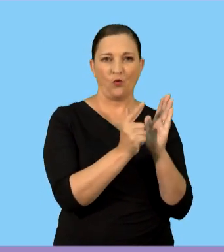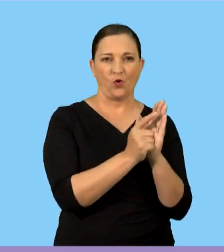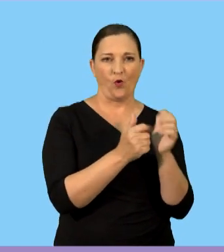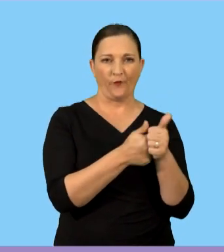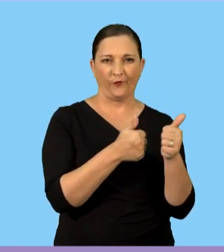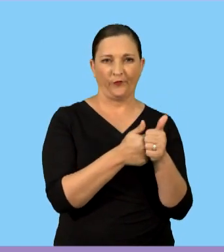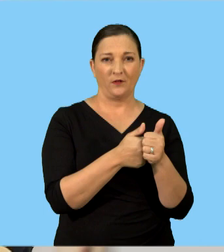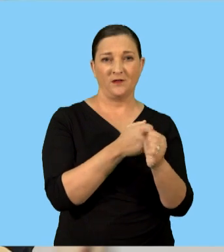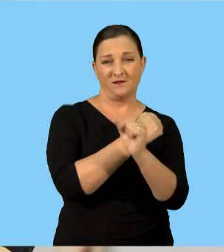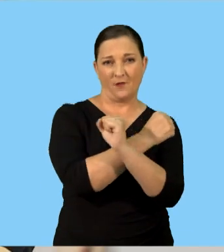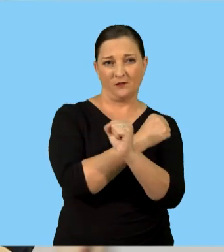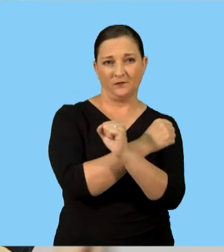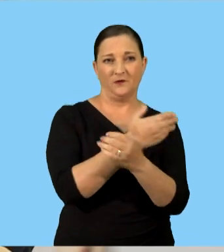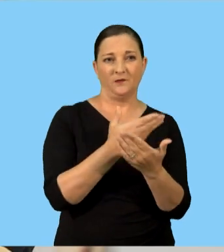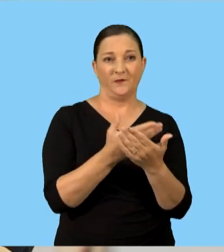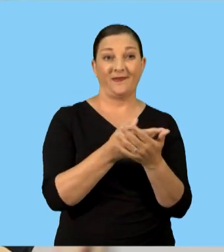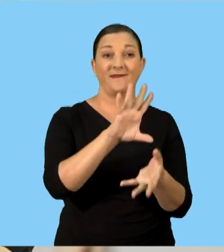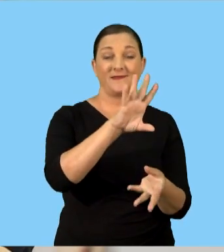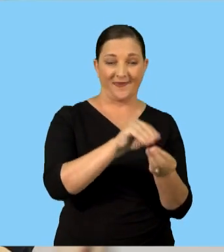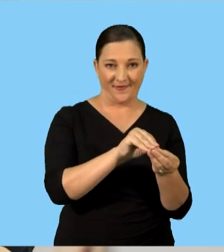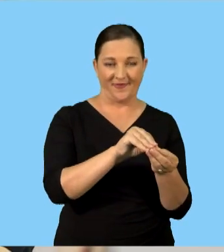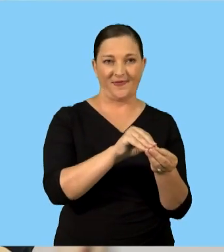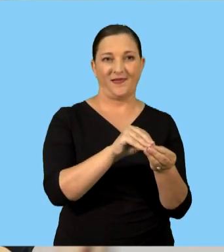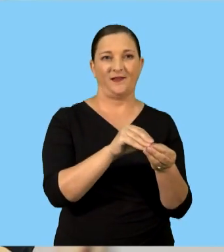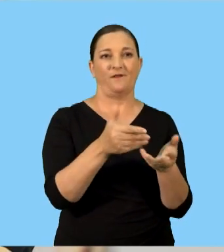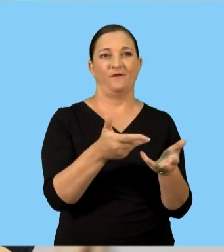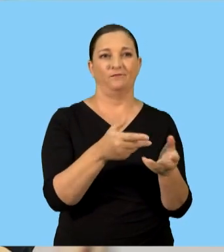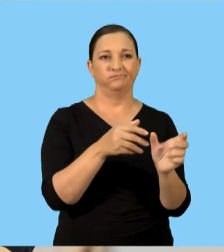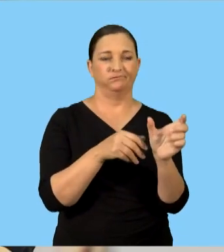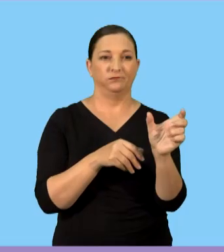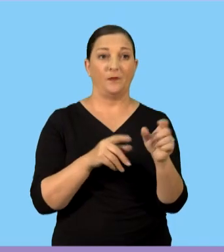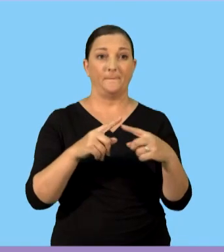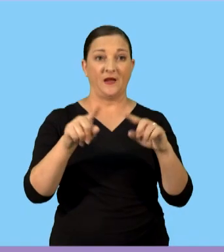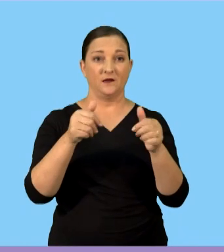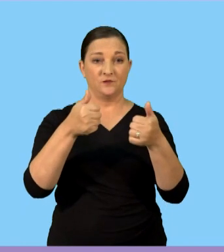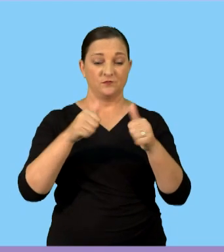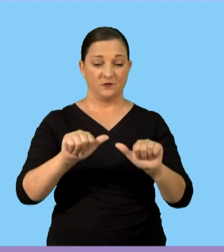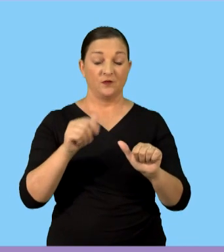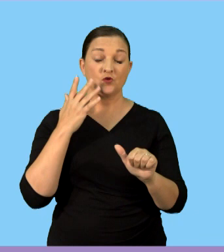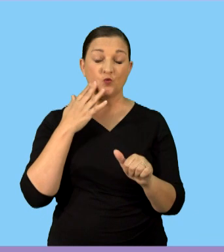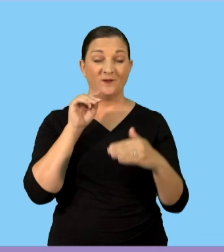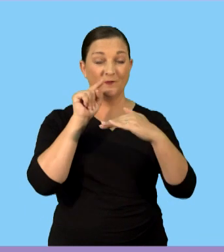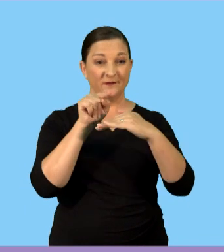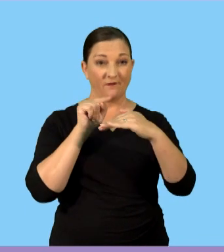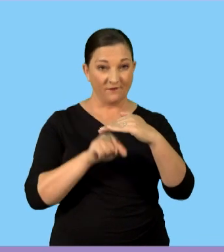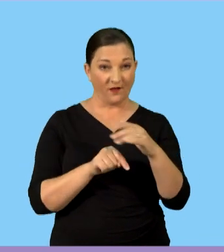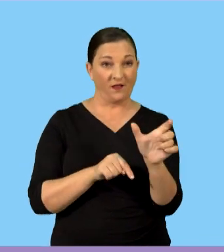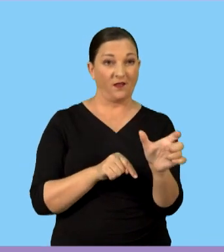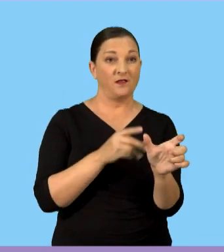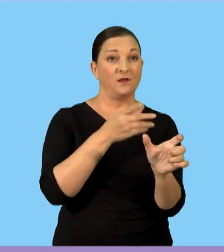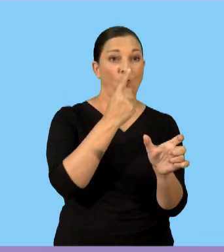those exponent laws. When we are multiplying the same base, we add the exponents. When we divide a